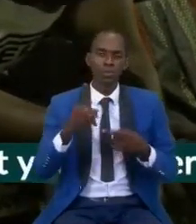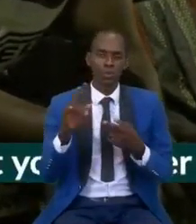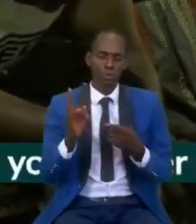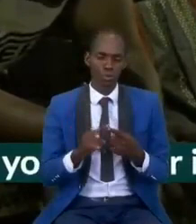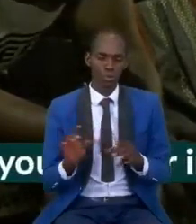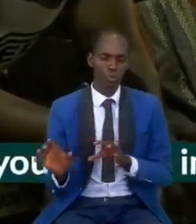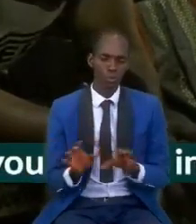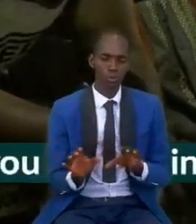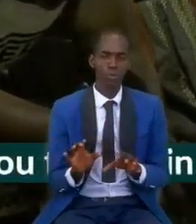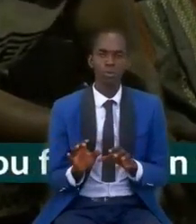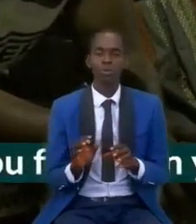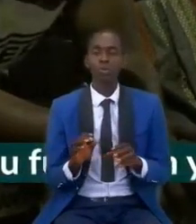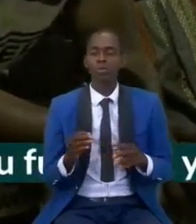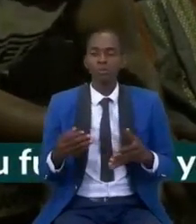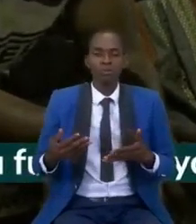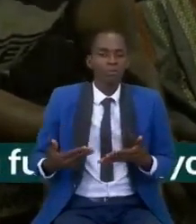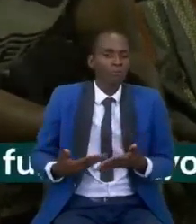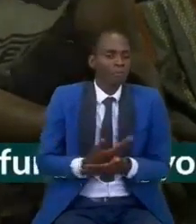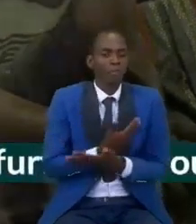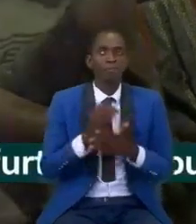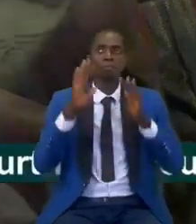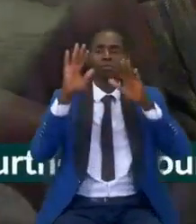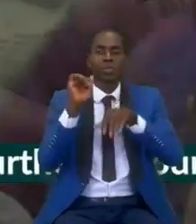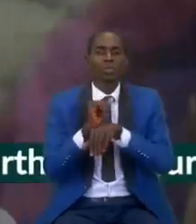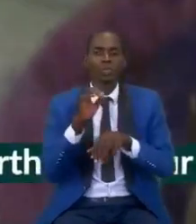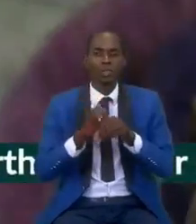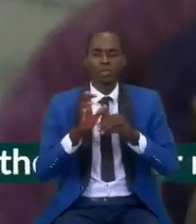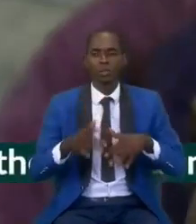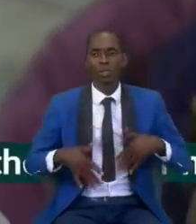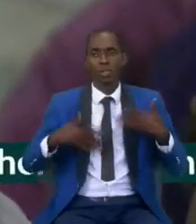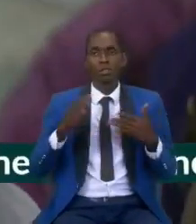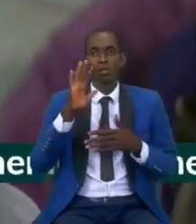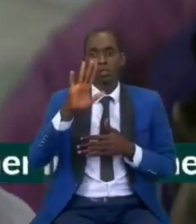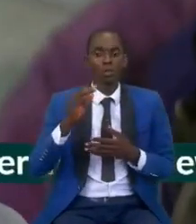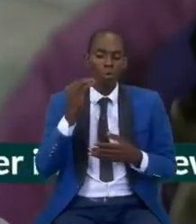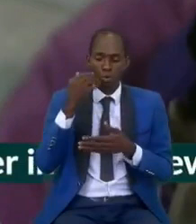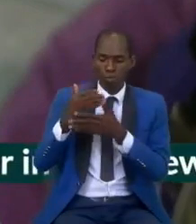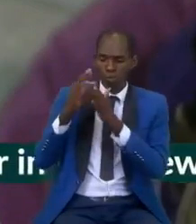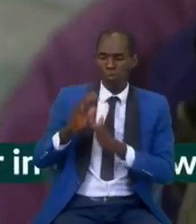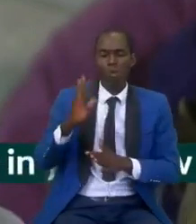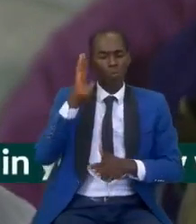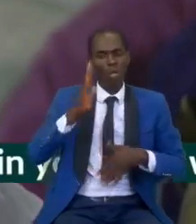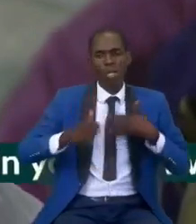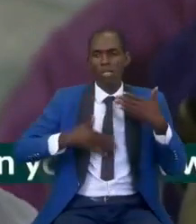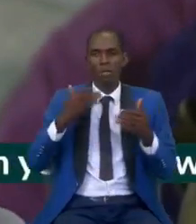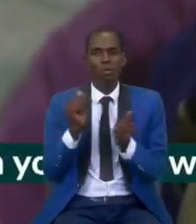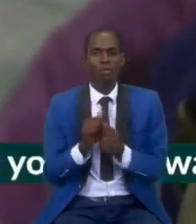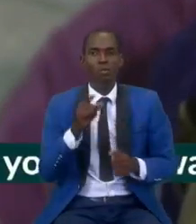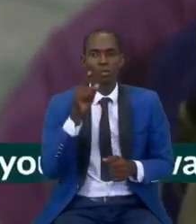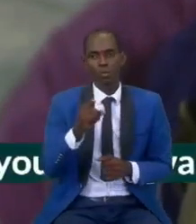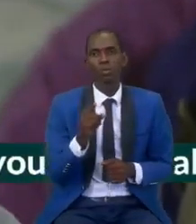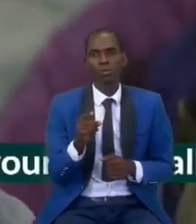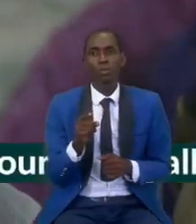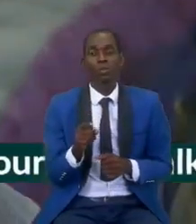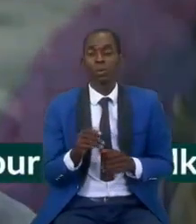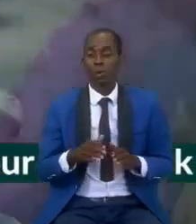Your neighbors will rejoice with you. Naked miracle. We all will see and celebrate with